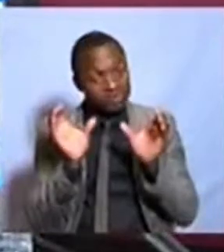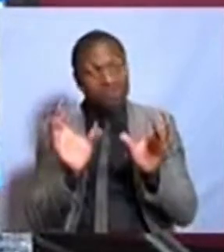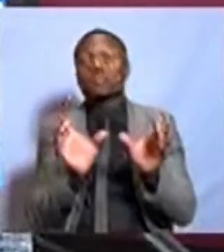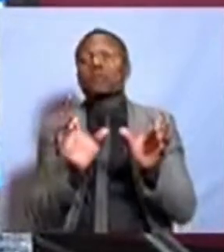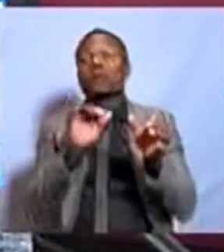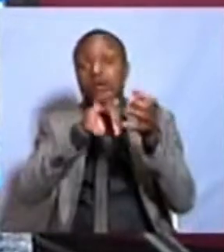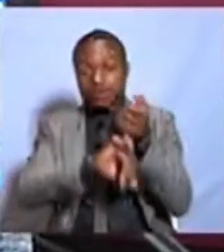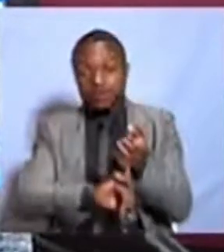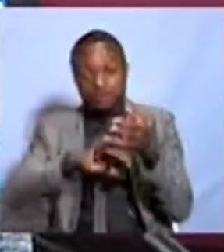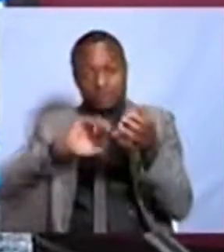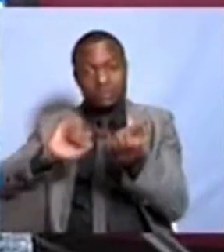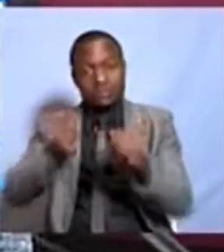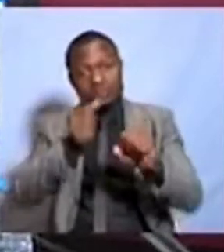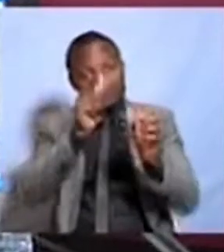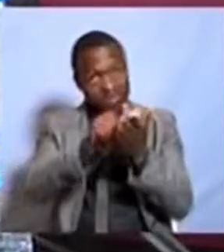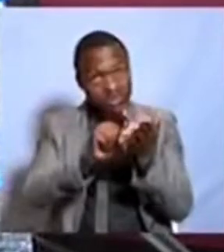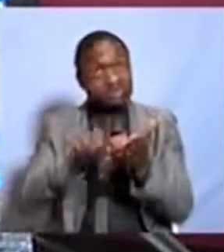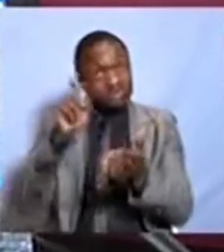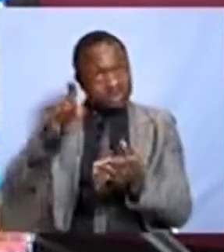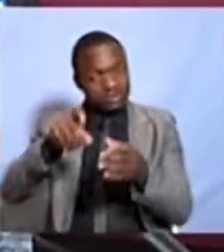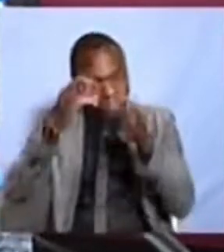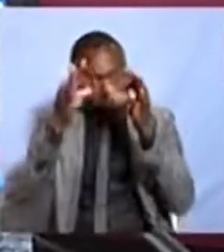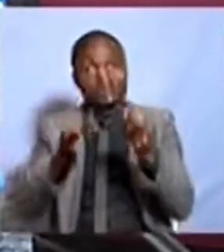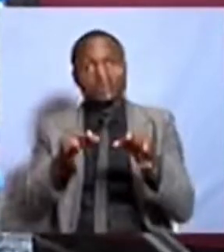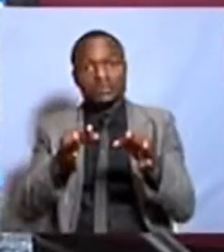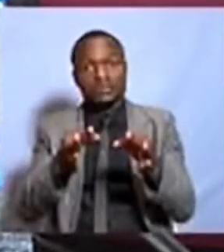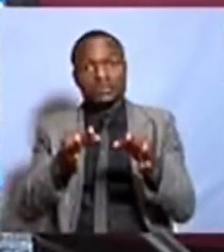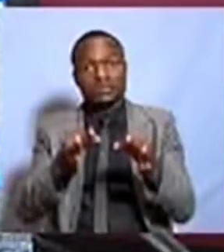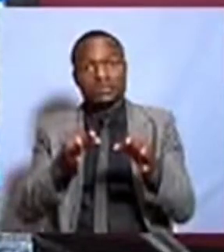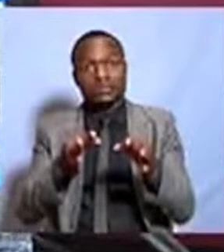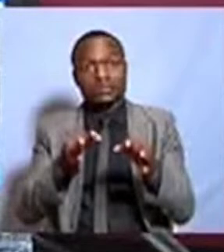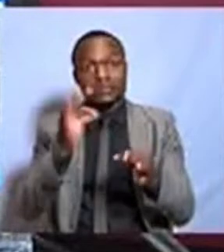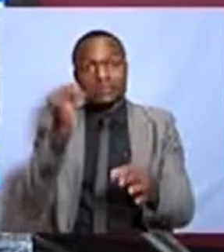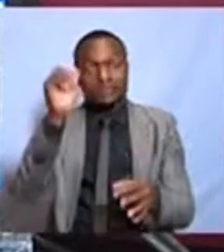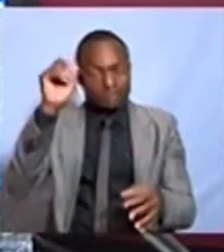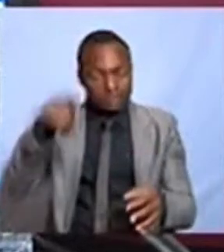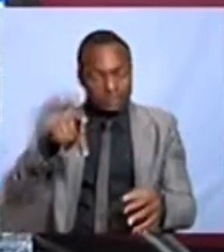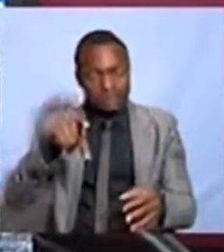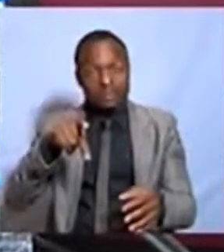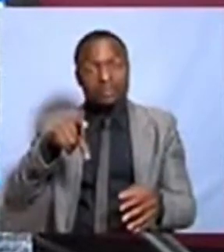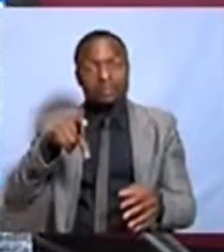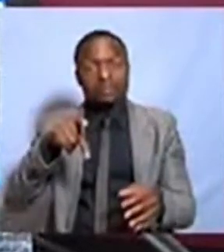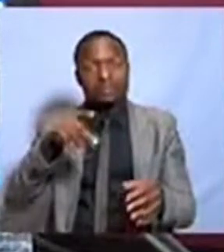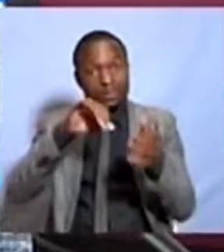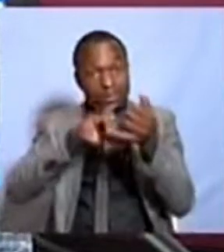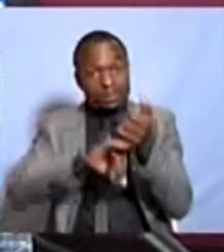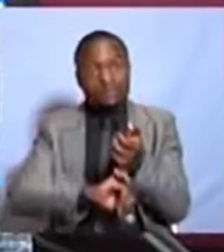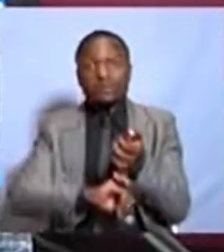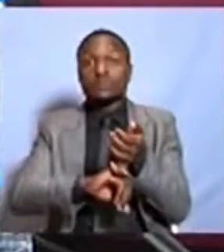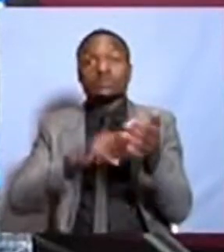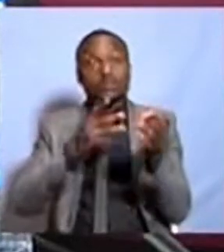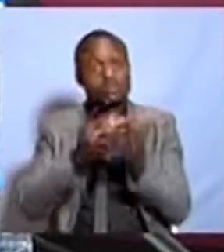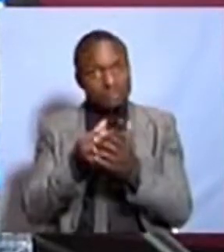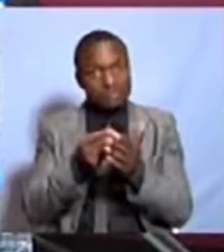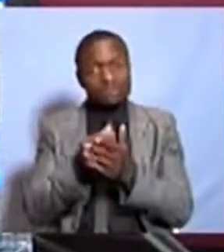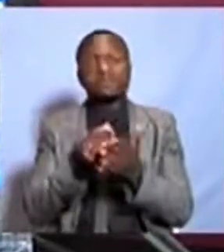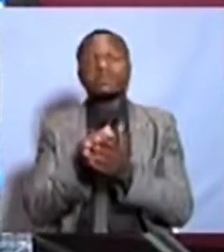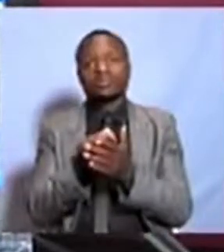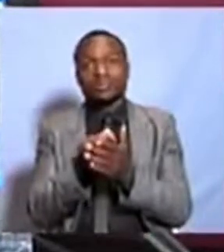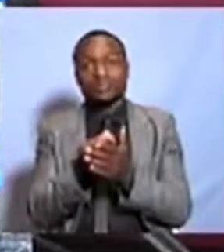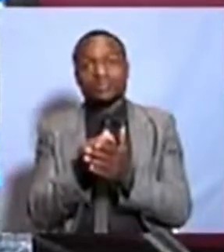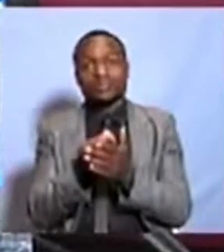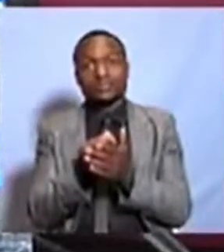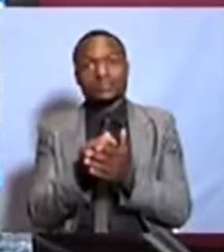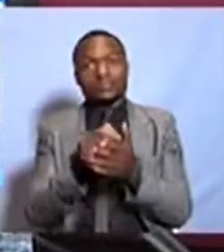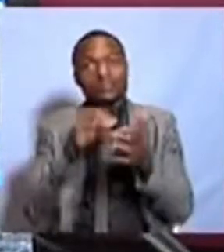we need it. When we couple maybe FISP and social cash transfer, right now in our recommendation we said all the